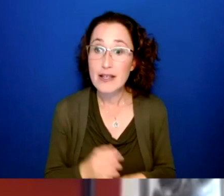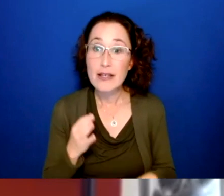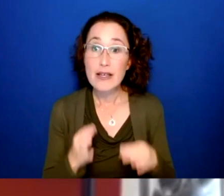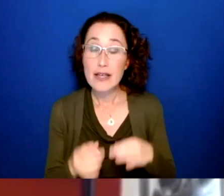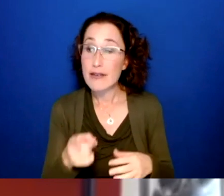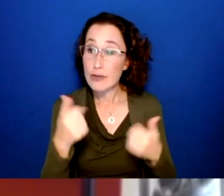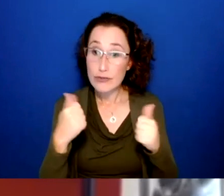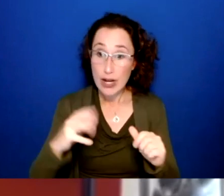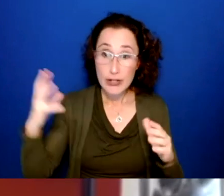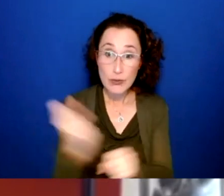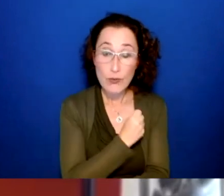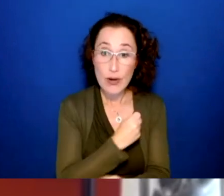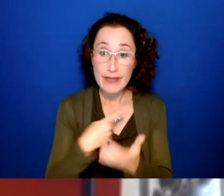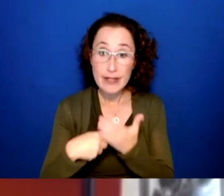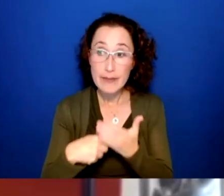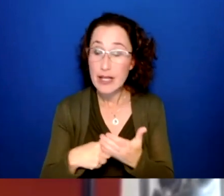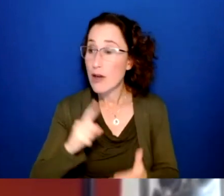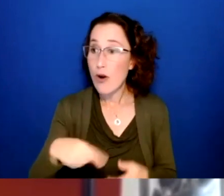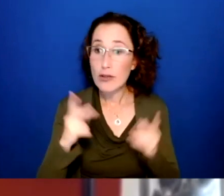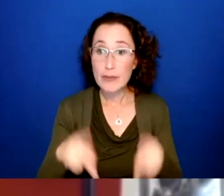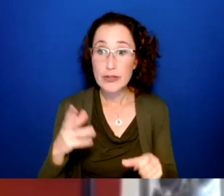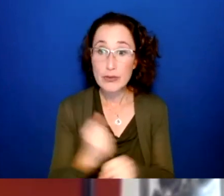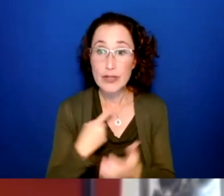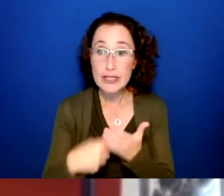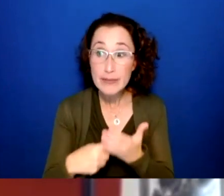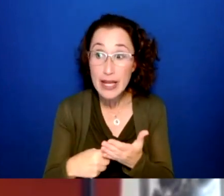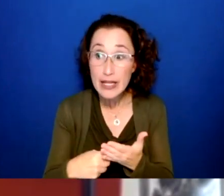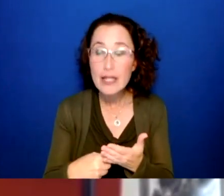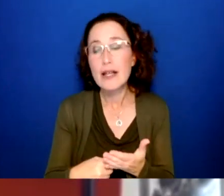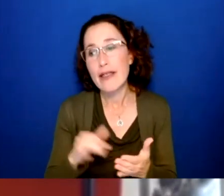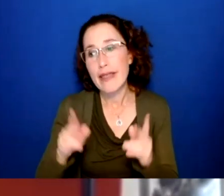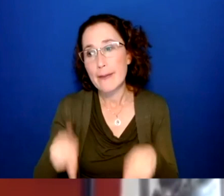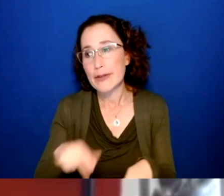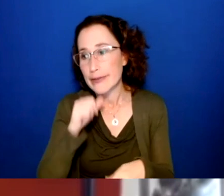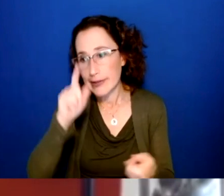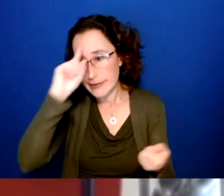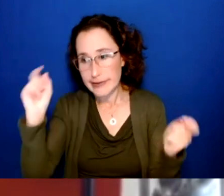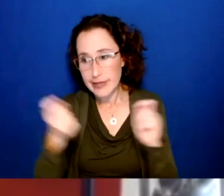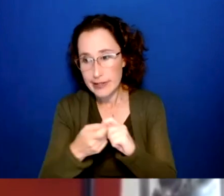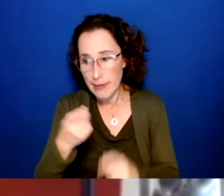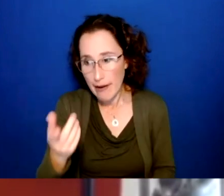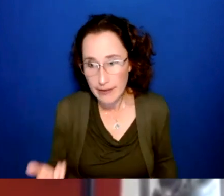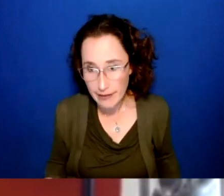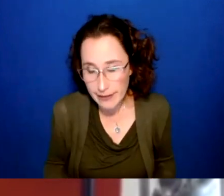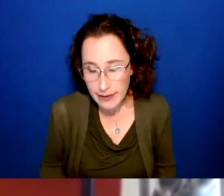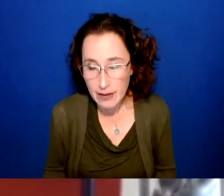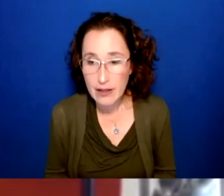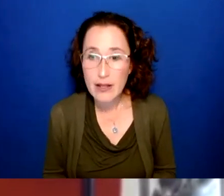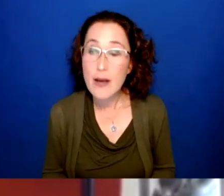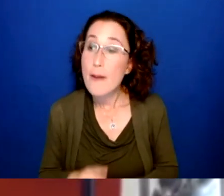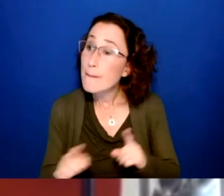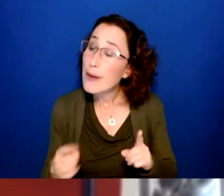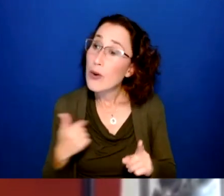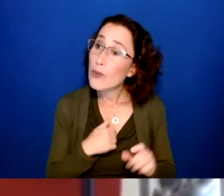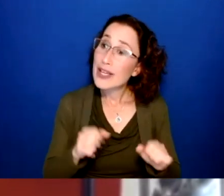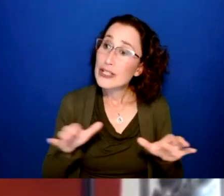the debate, well, the only person who ever wins a debate is the person who doesn't change their mind. And you miss out on an opportunity to do something much more grand and